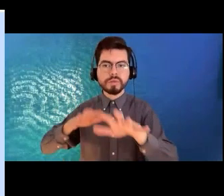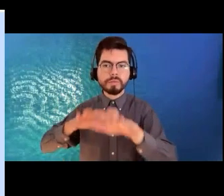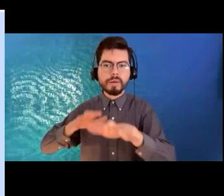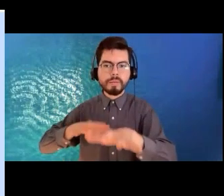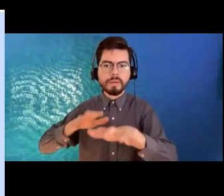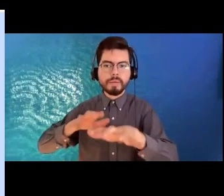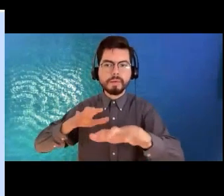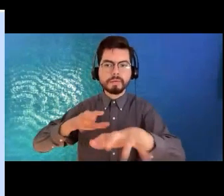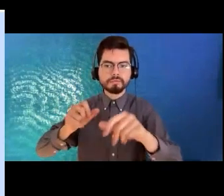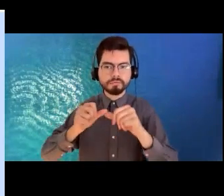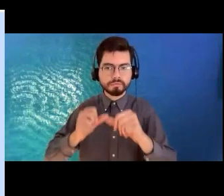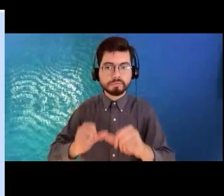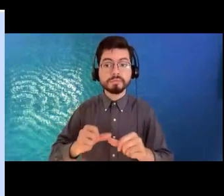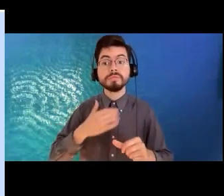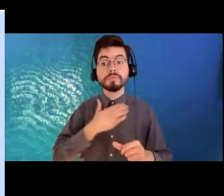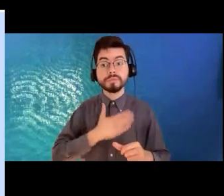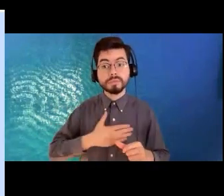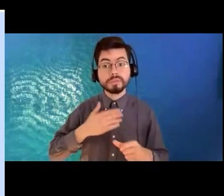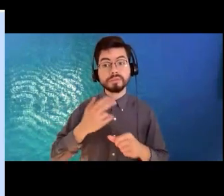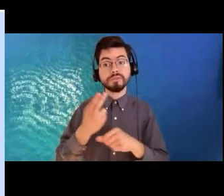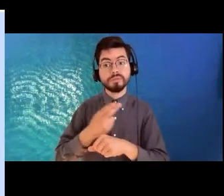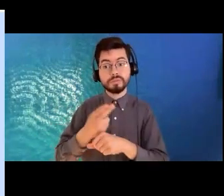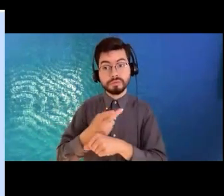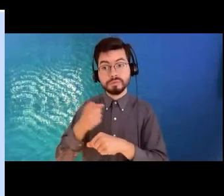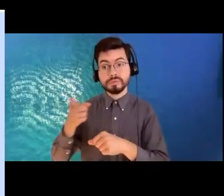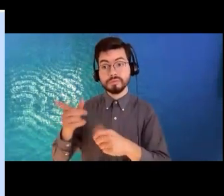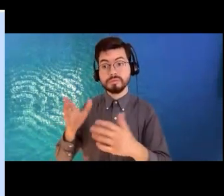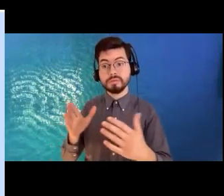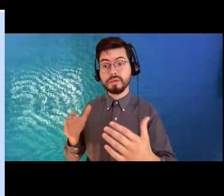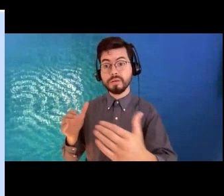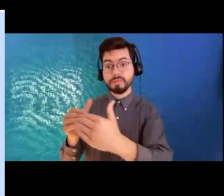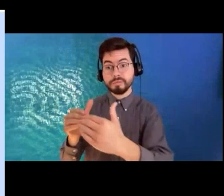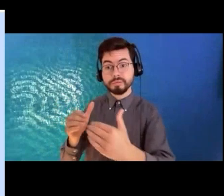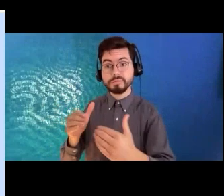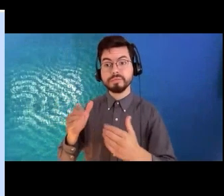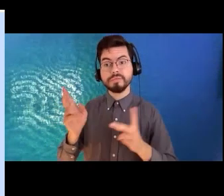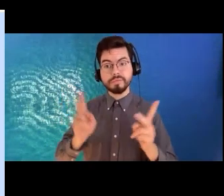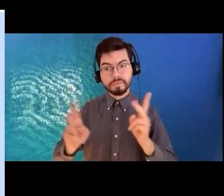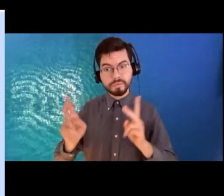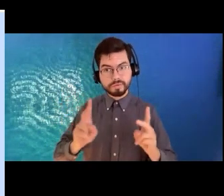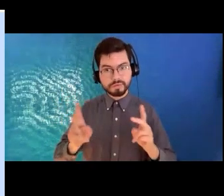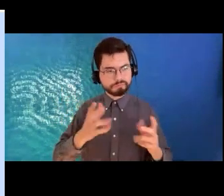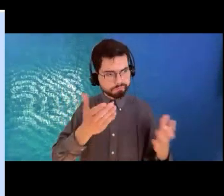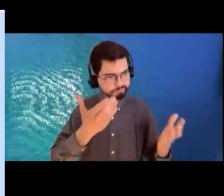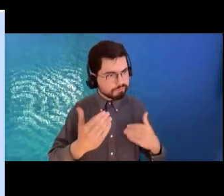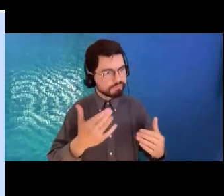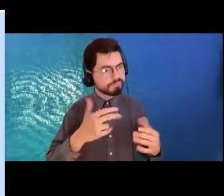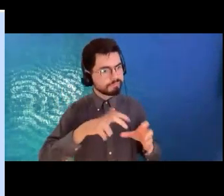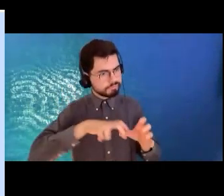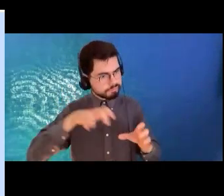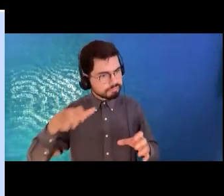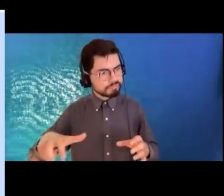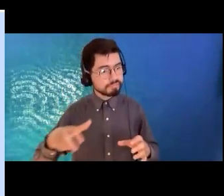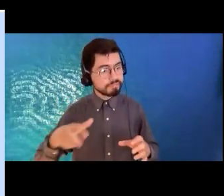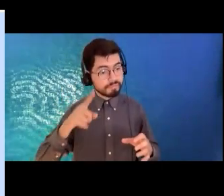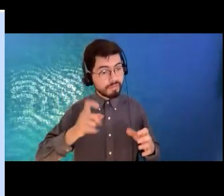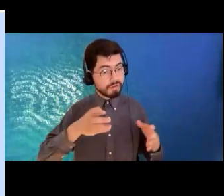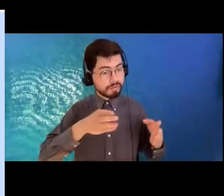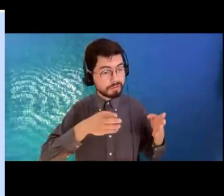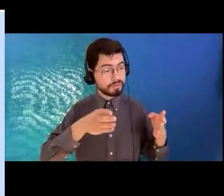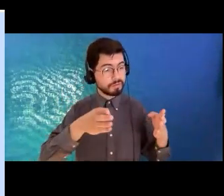utilizing the pullouts, the big pullouts. Get your folks out of the vehicles. You can be off the pavement. We're